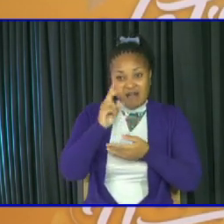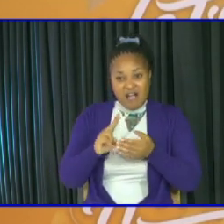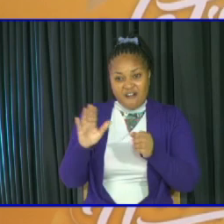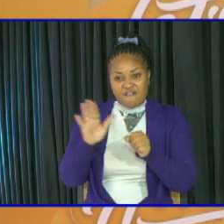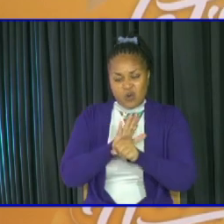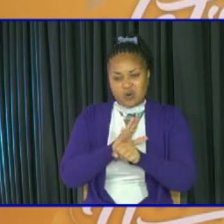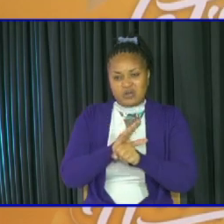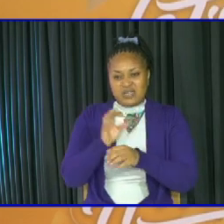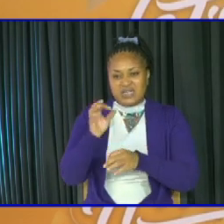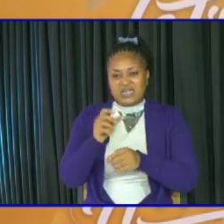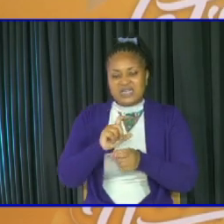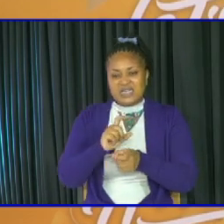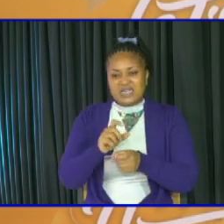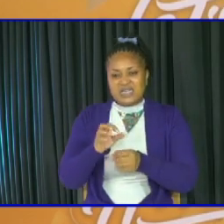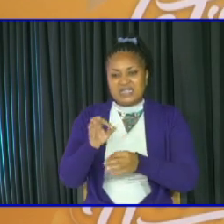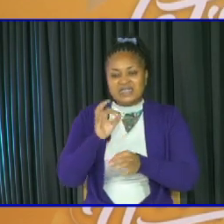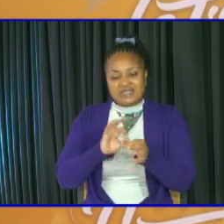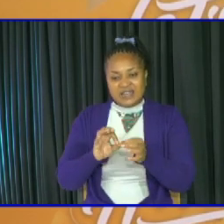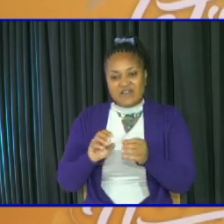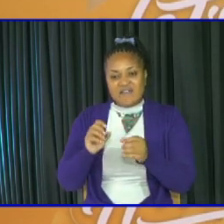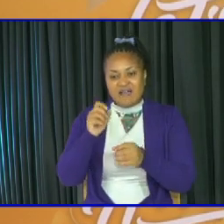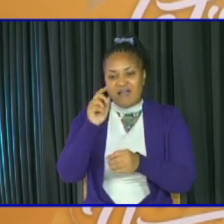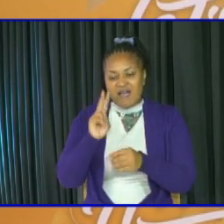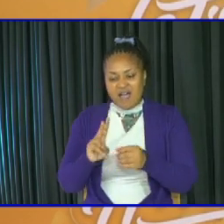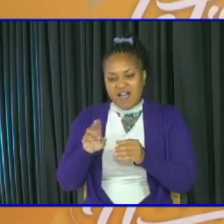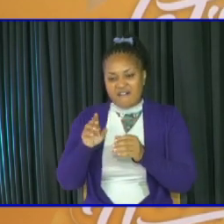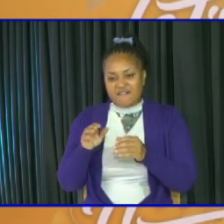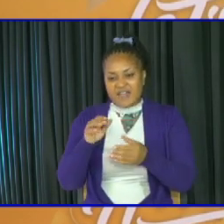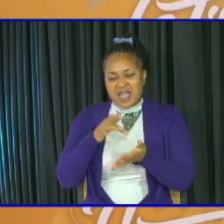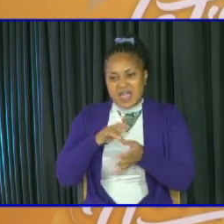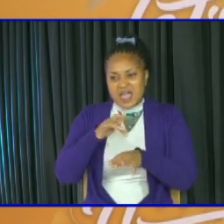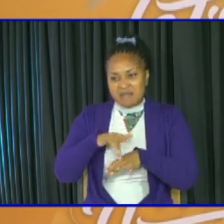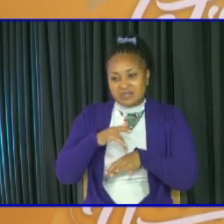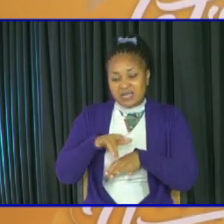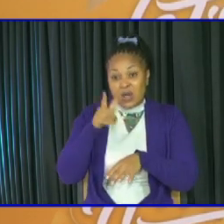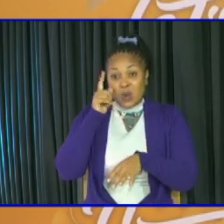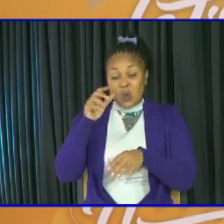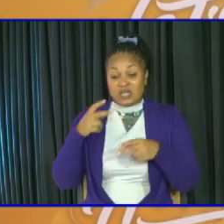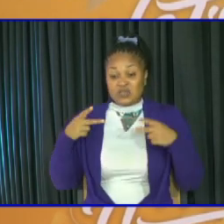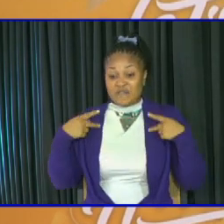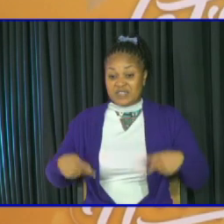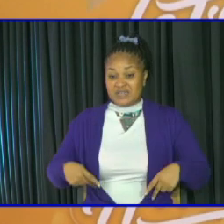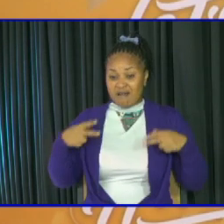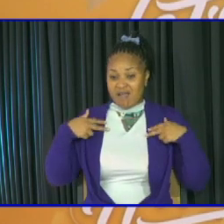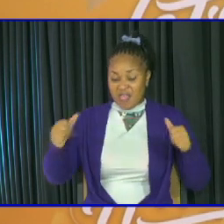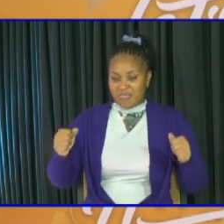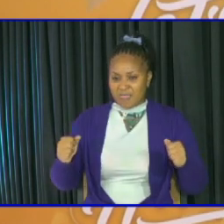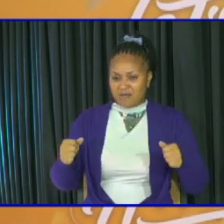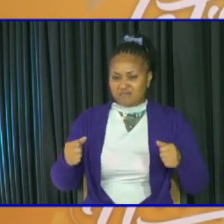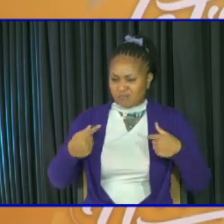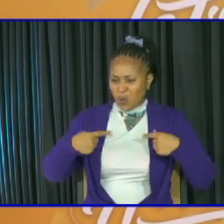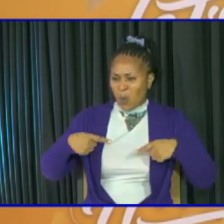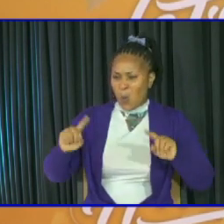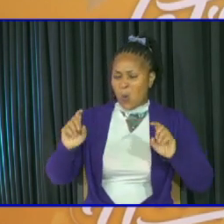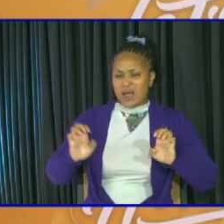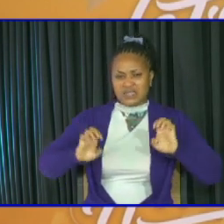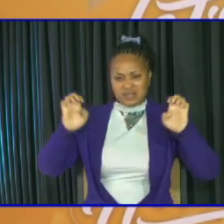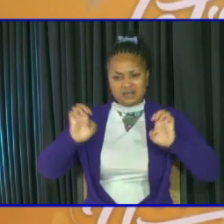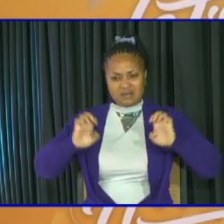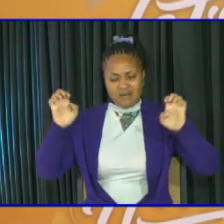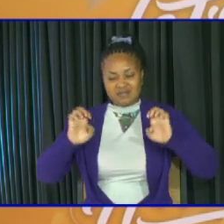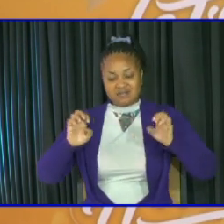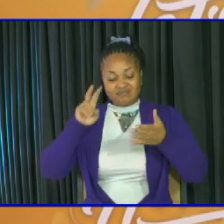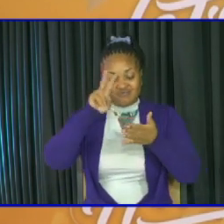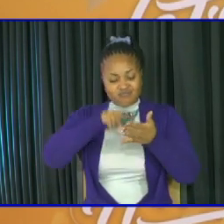of your physical life, your physical health. Get up, get going, exercise.